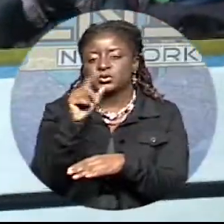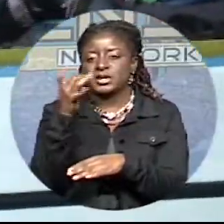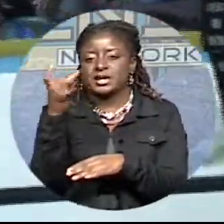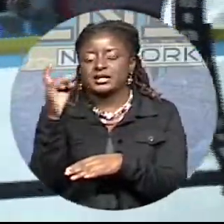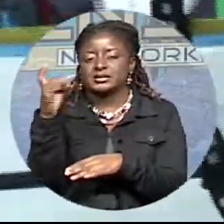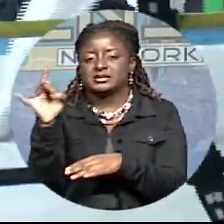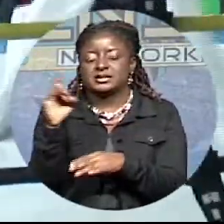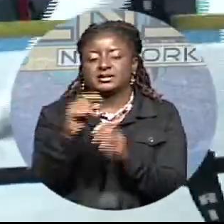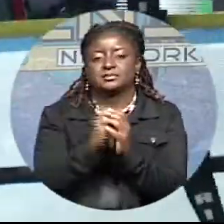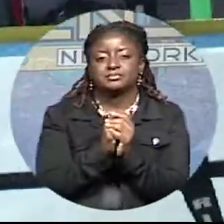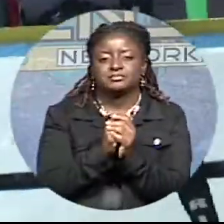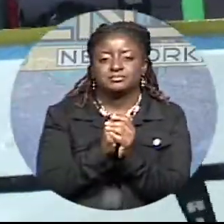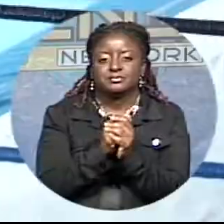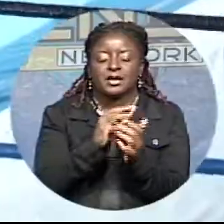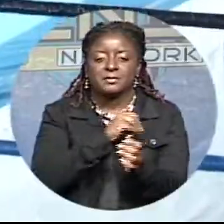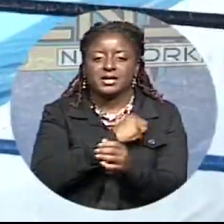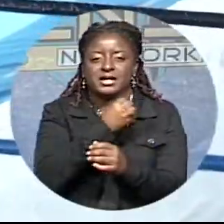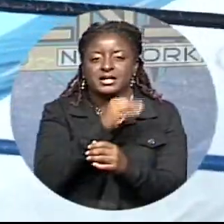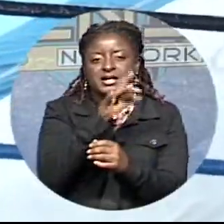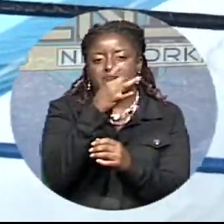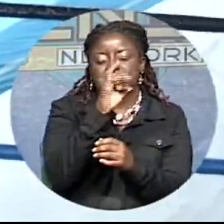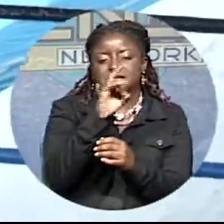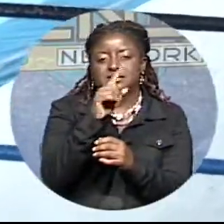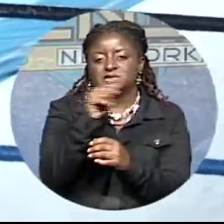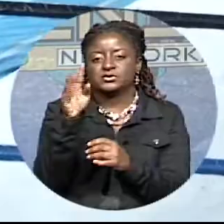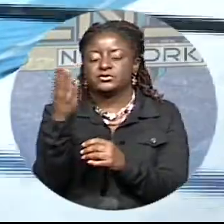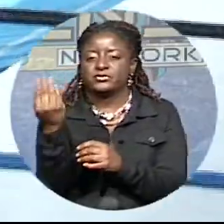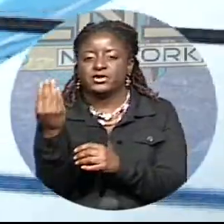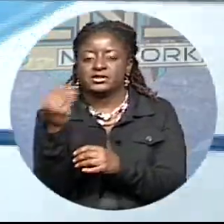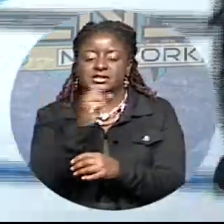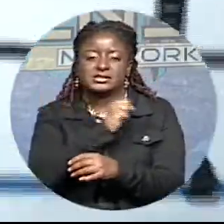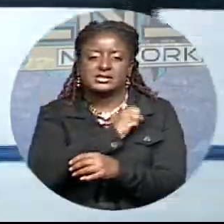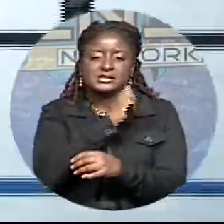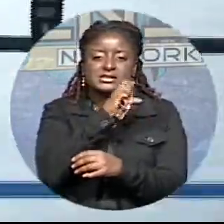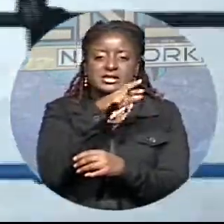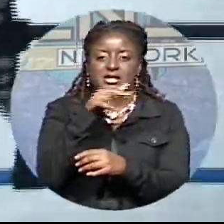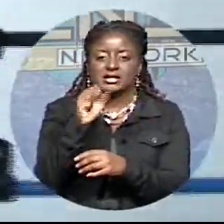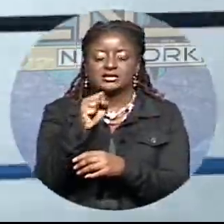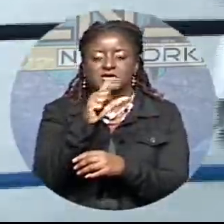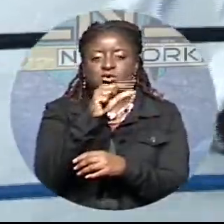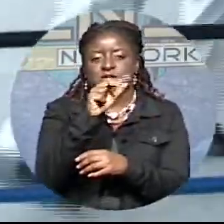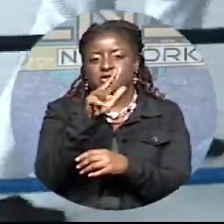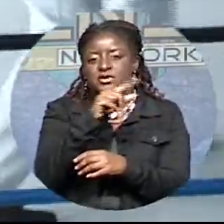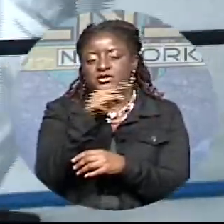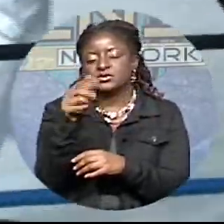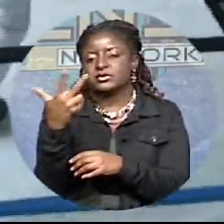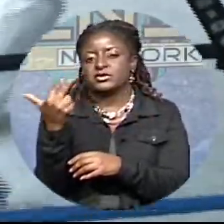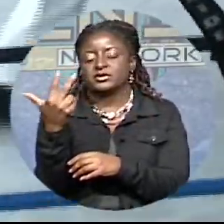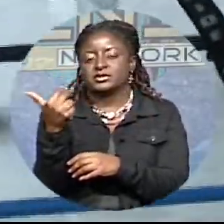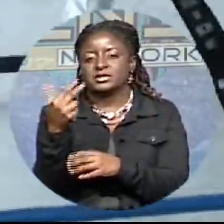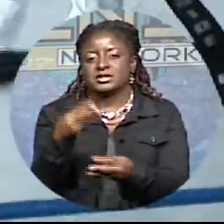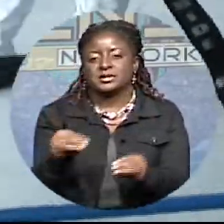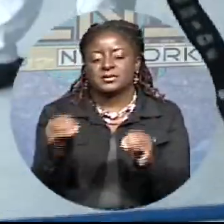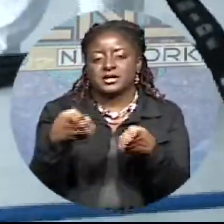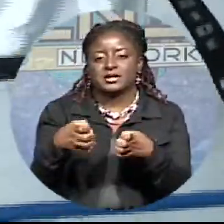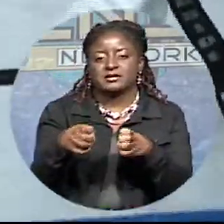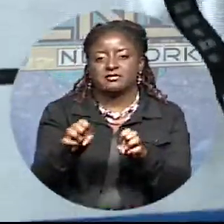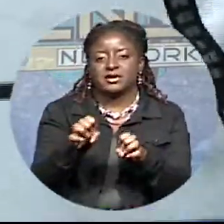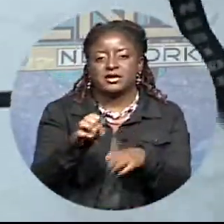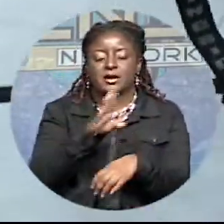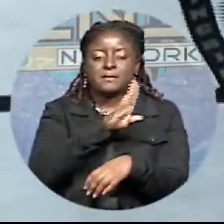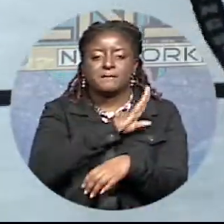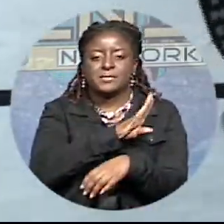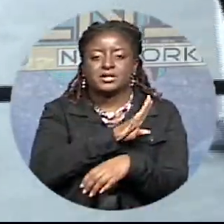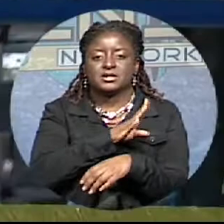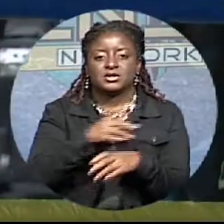McKinney, 18-14. Wellington Sears, he got the best of Carlos Walking, 23-13. Meantime, in the main event, Colin Bullard, he scored a